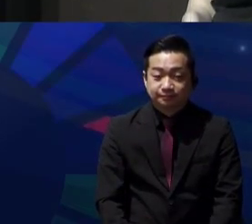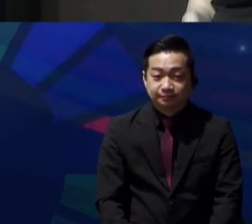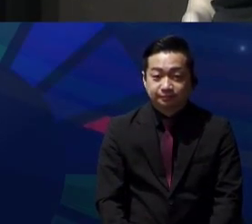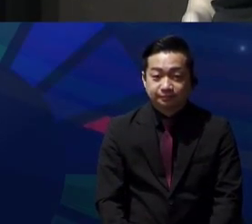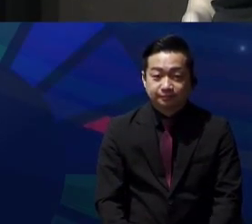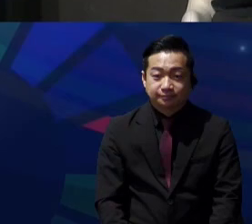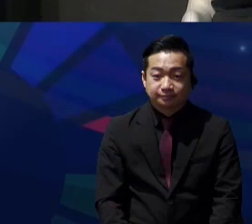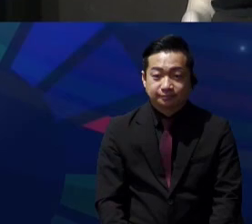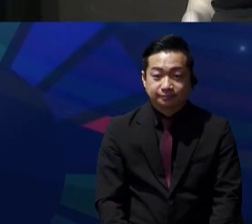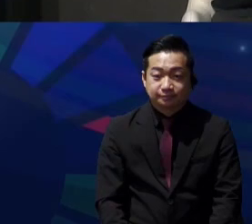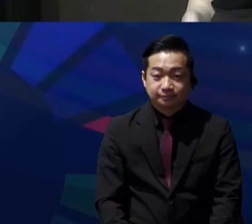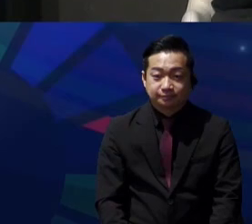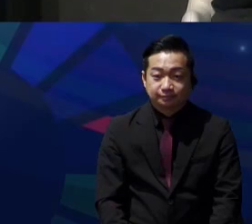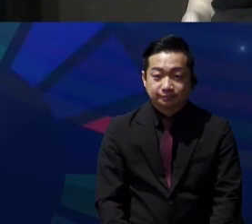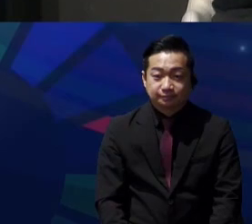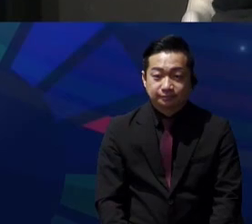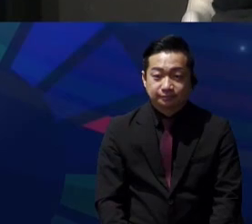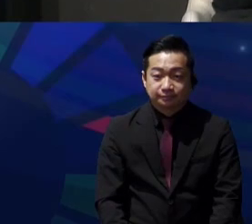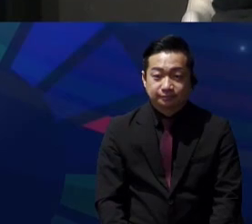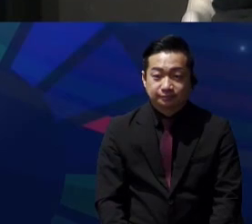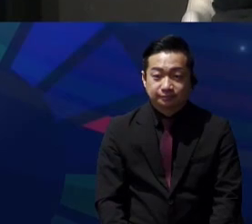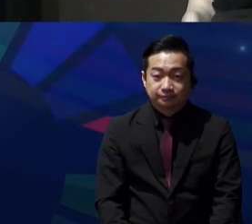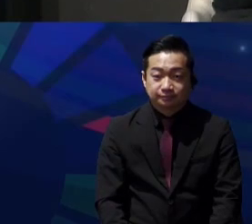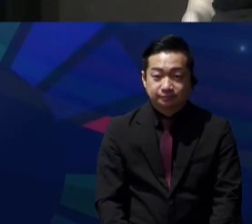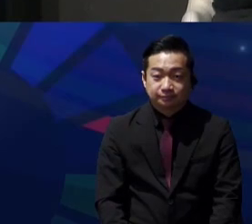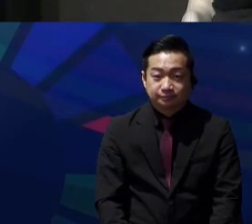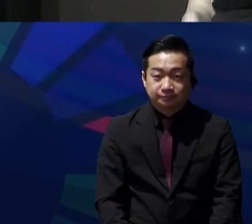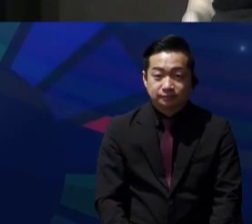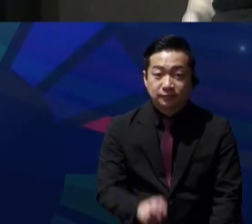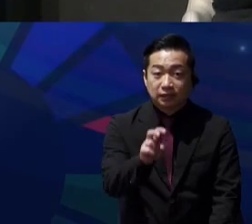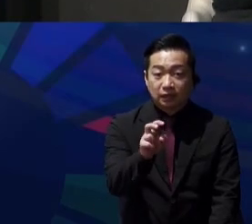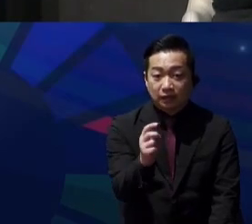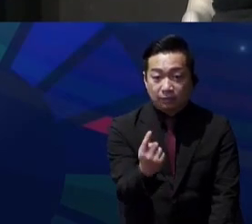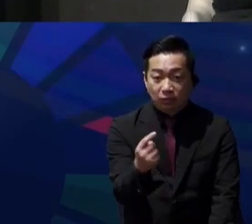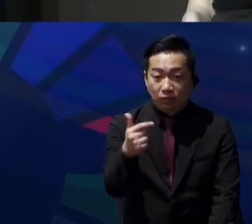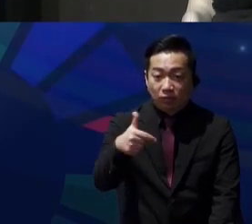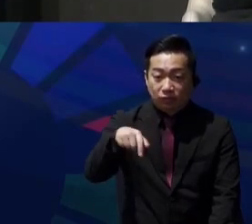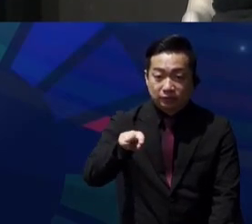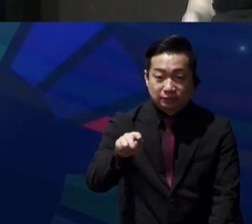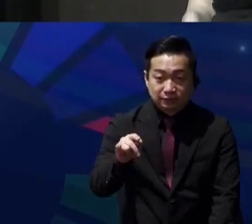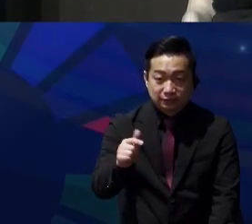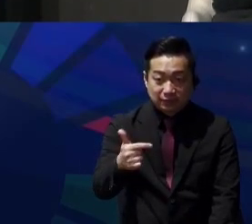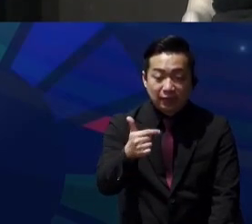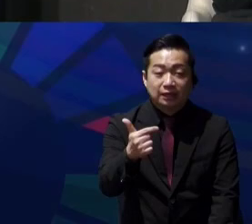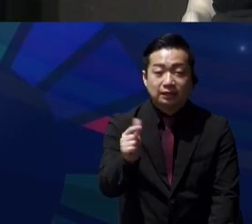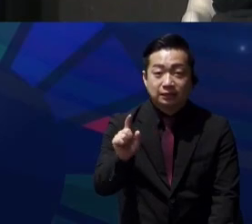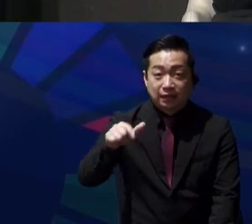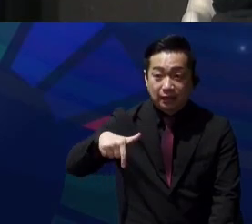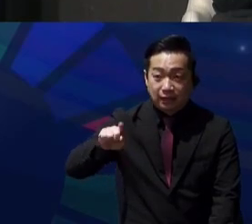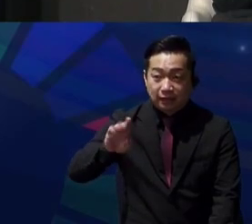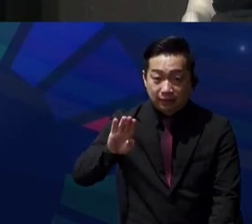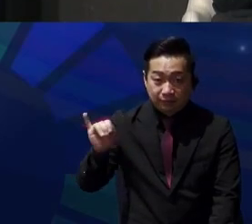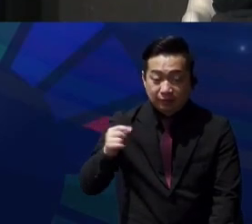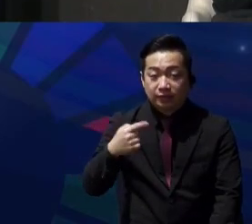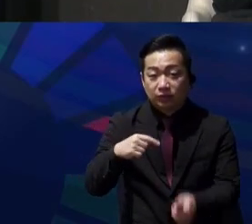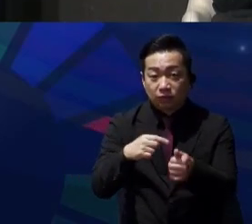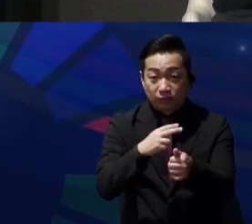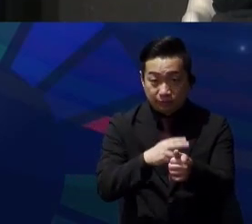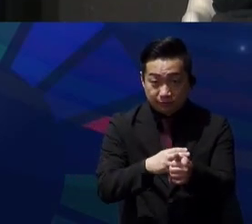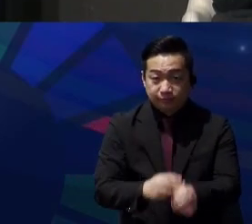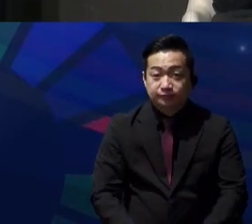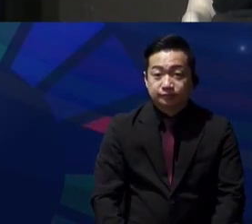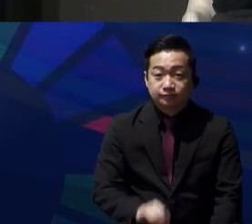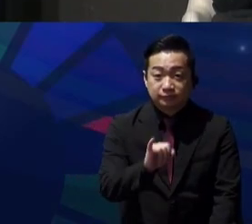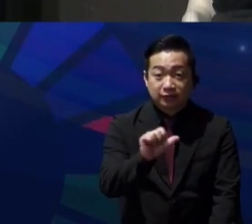Professor Mohsen Nagavi, he is the director of IHME's Subnational Burden of